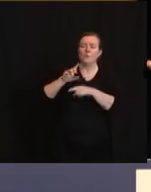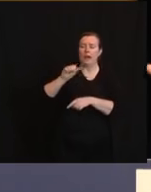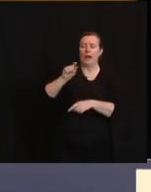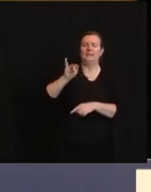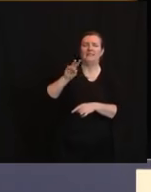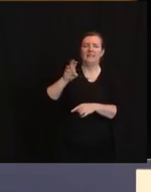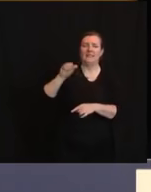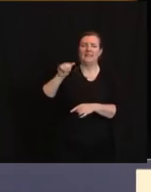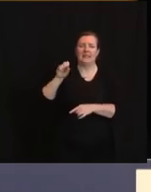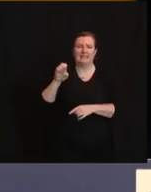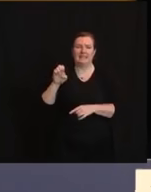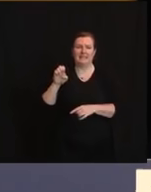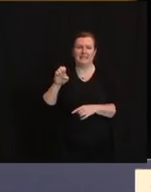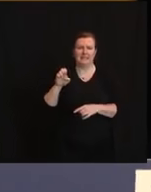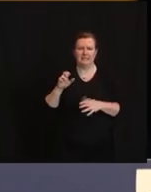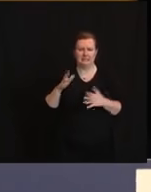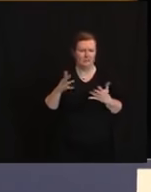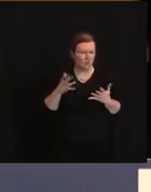know.